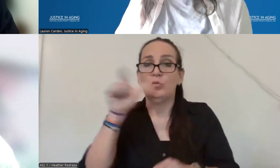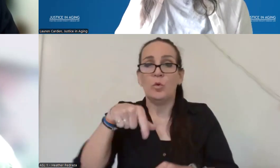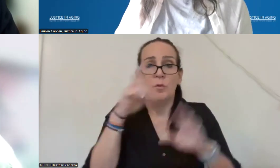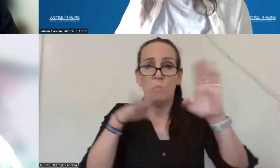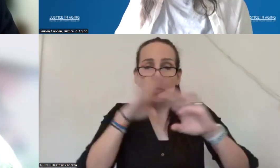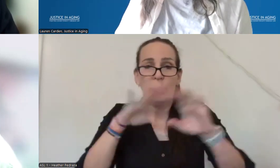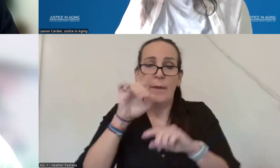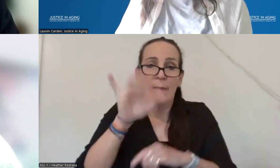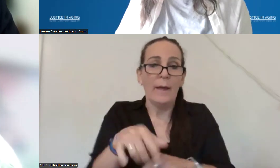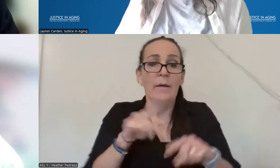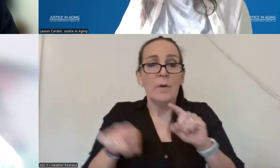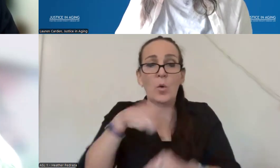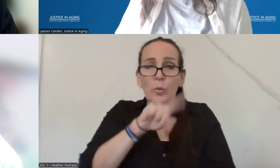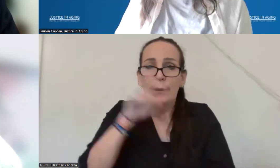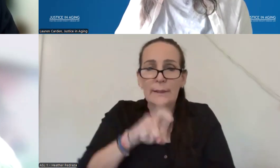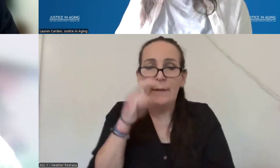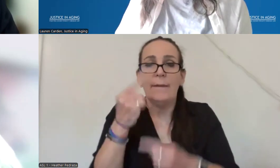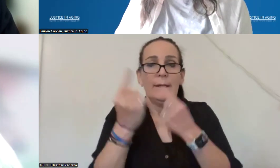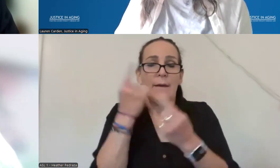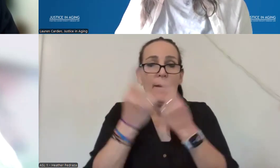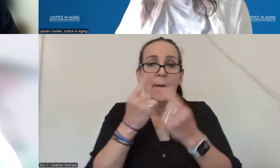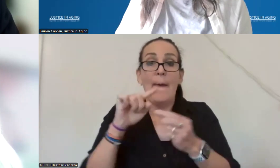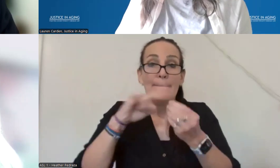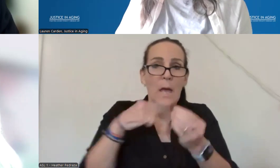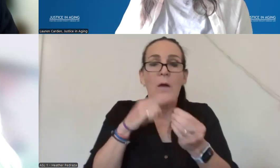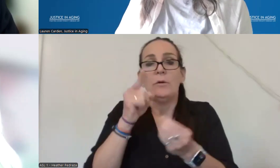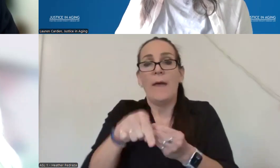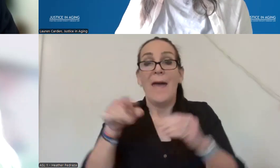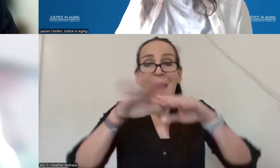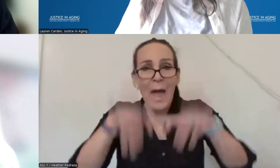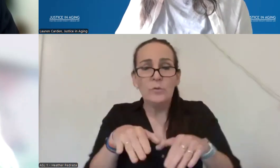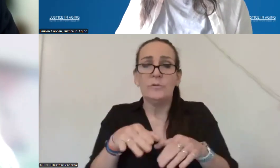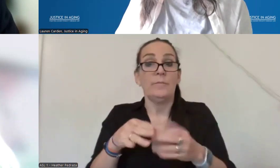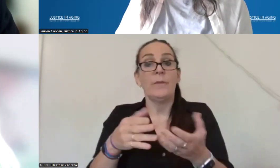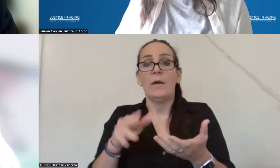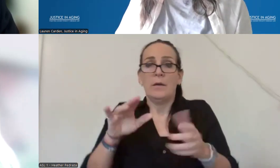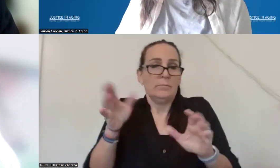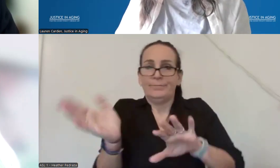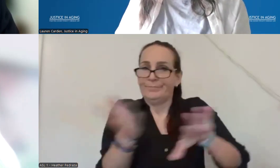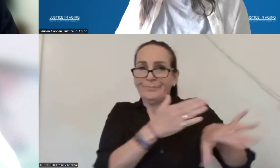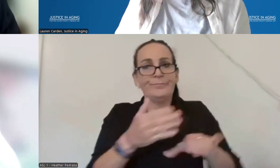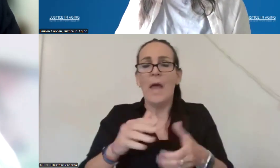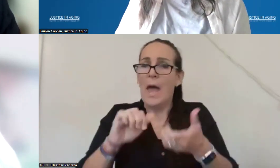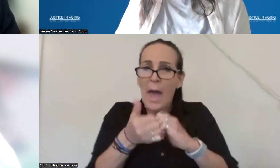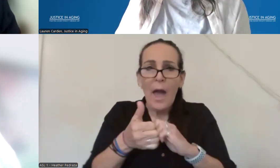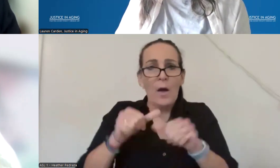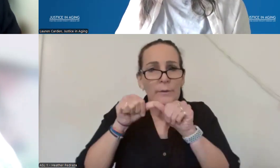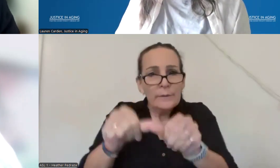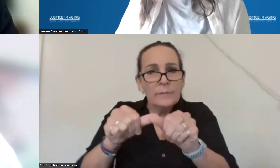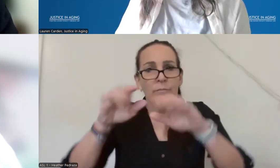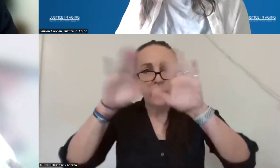about not just the house. We have to be thinking about how people stay living in that house. And so to the